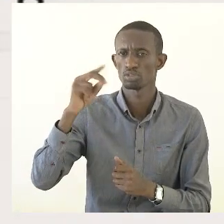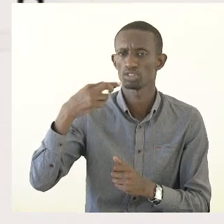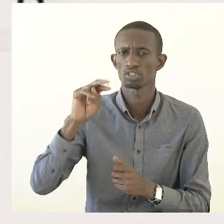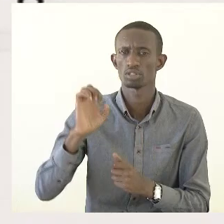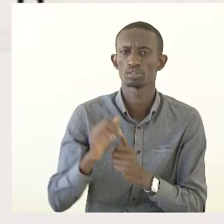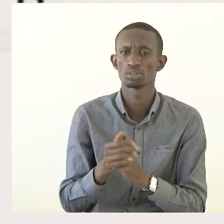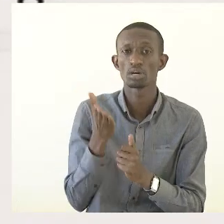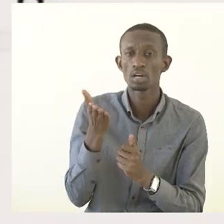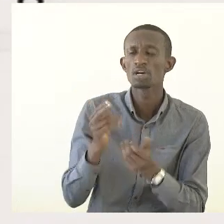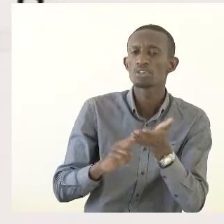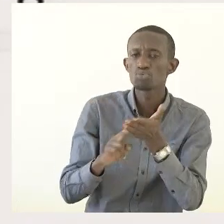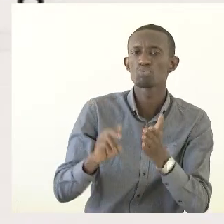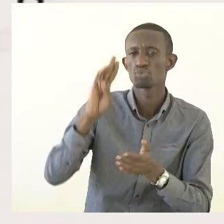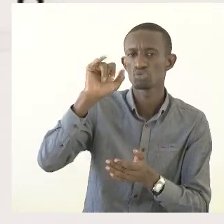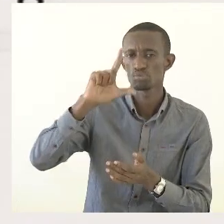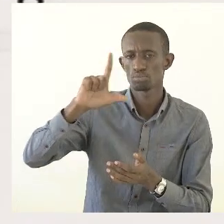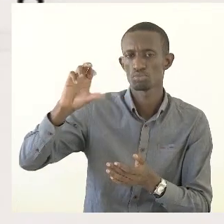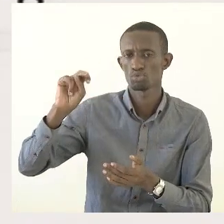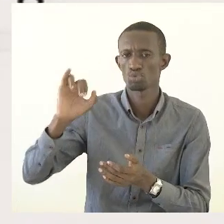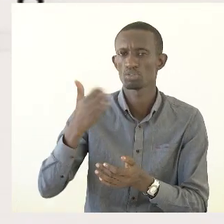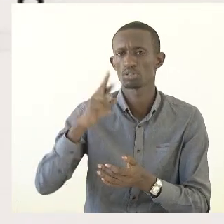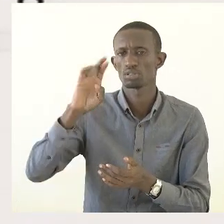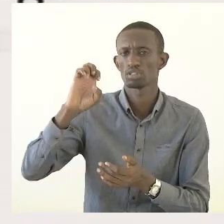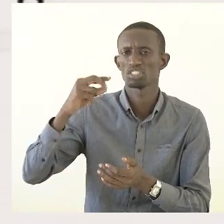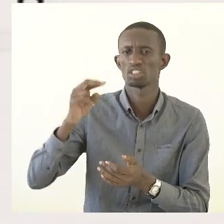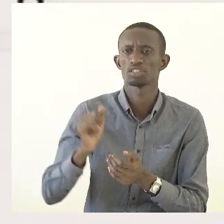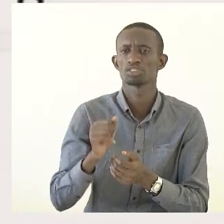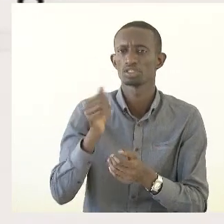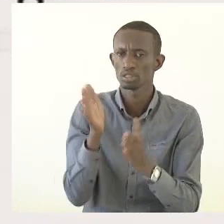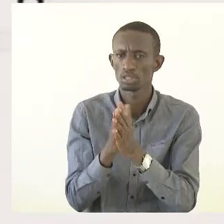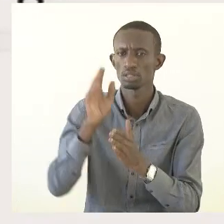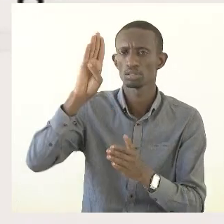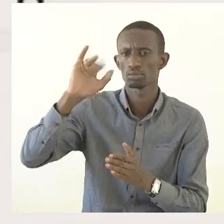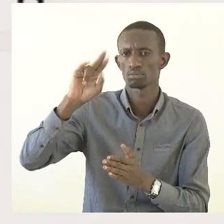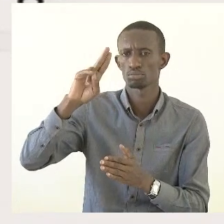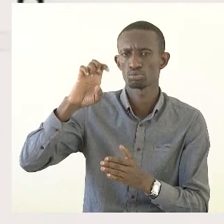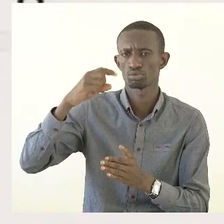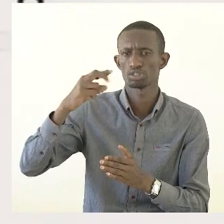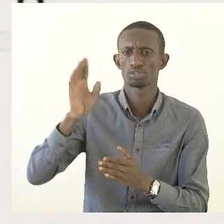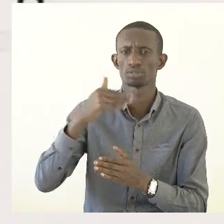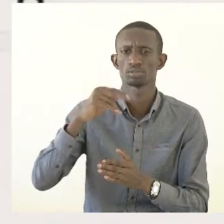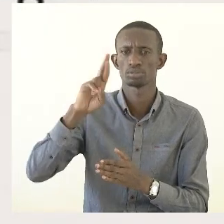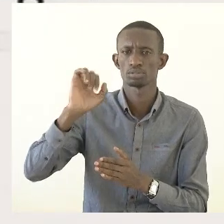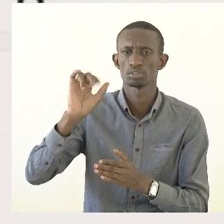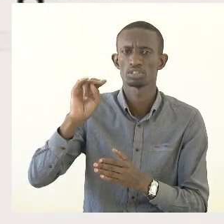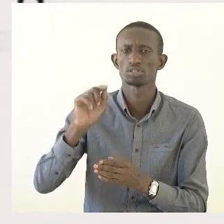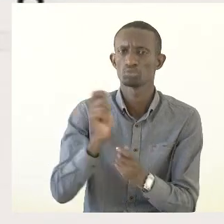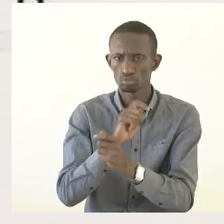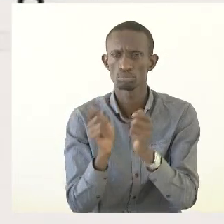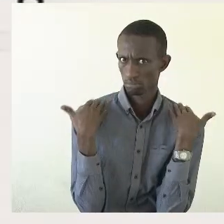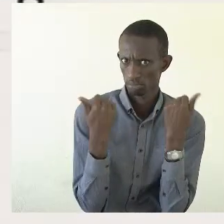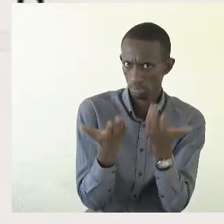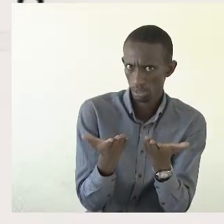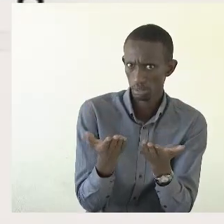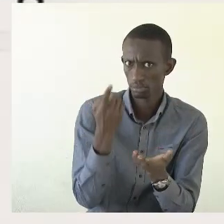tests does not involve heating? So student, I'm asking which of these tests which does not require